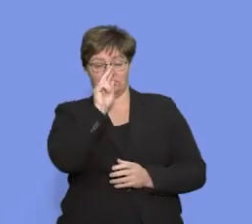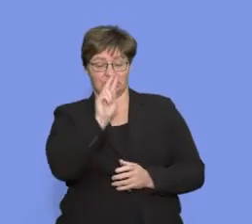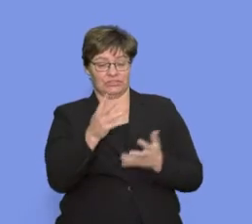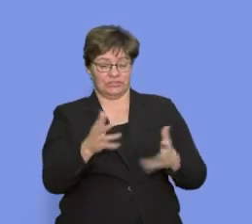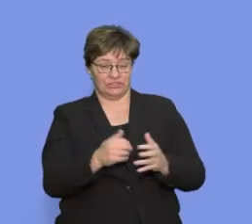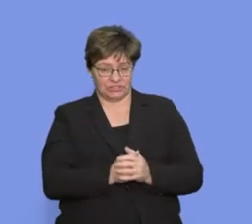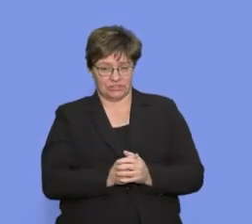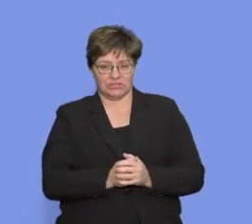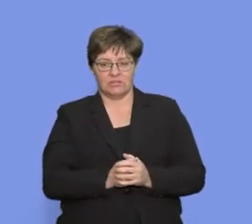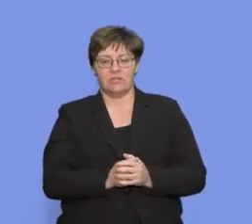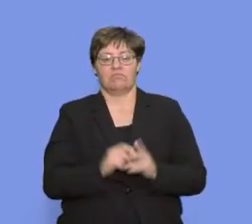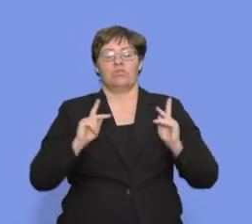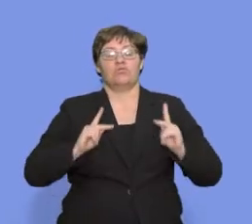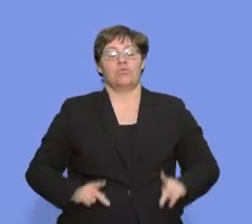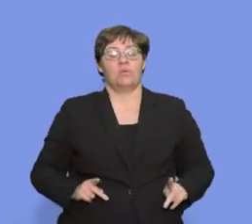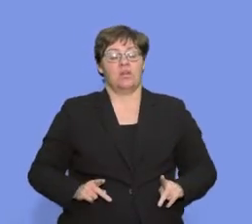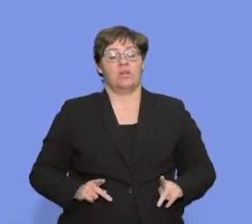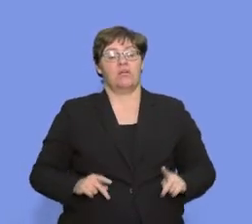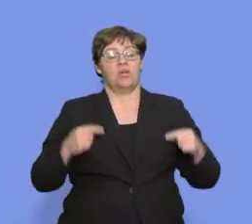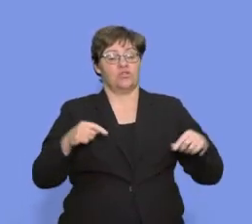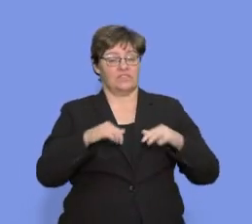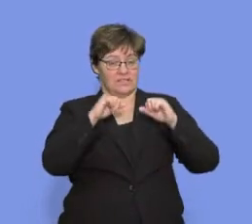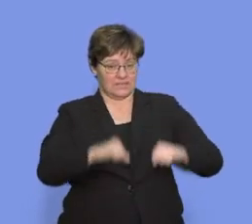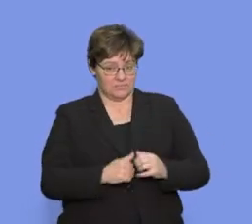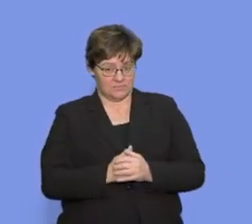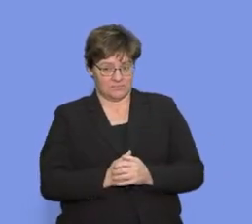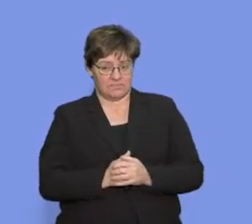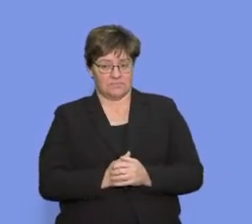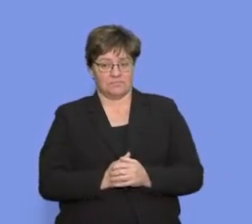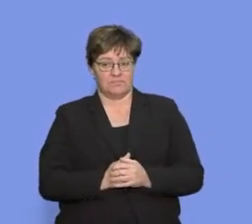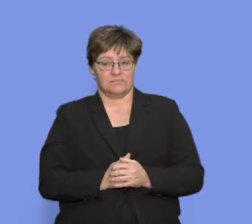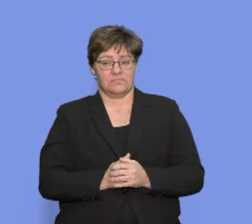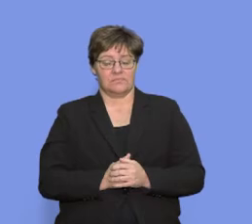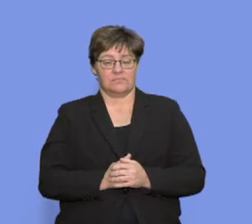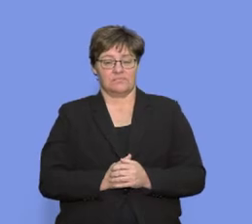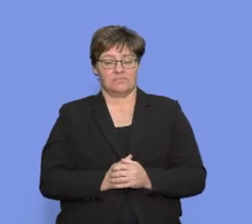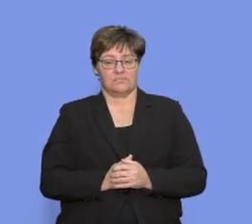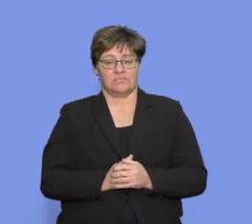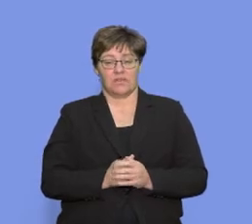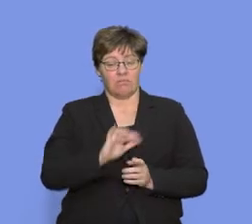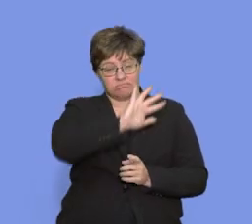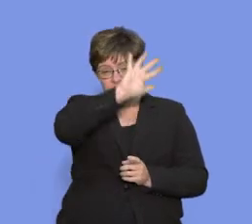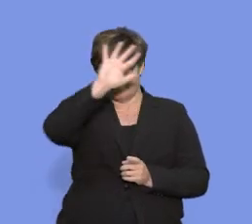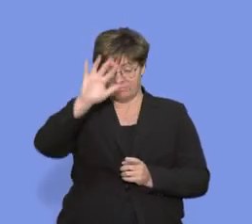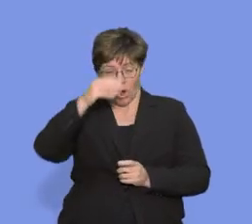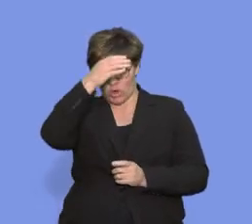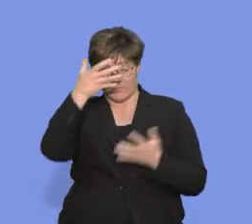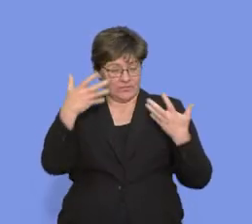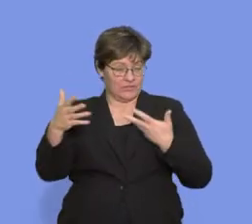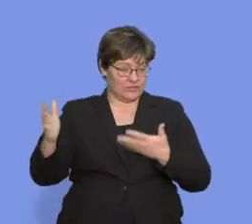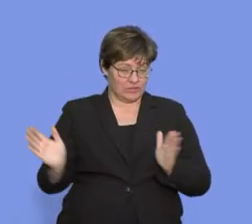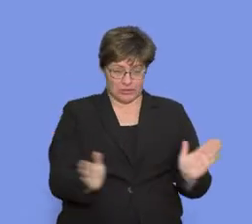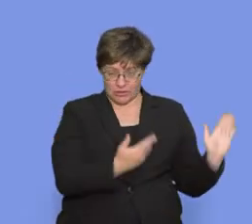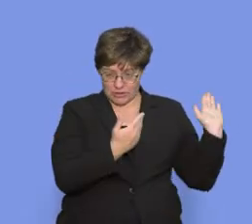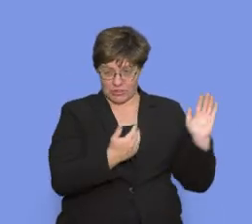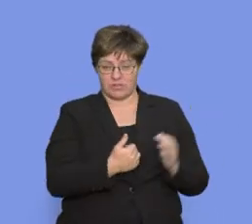let's have a look. We are busy with the human nervous system, right? So we've done all these concepts